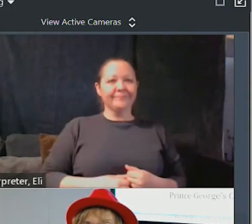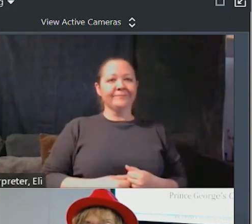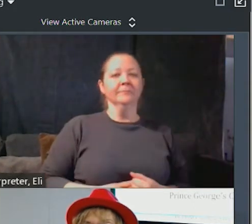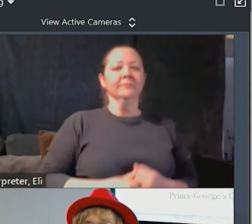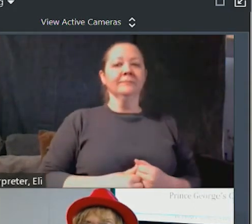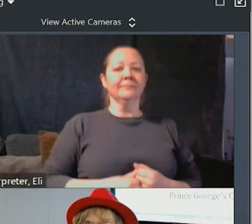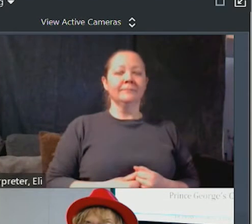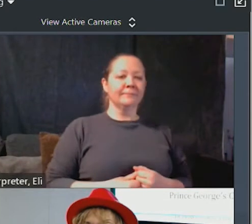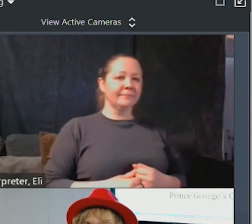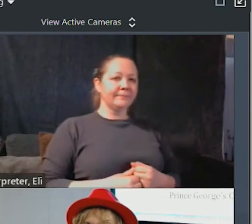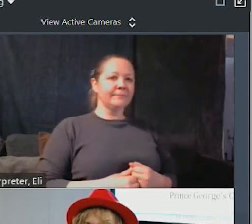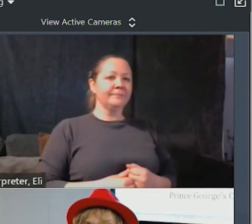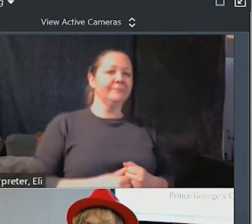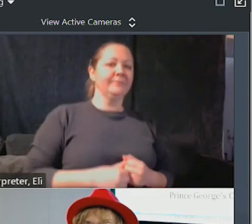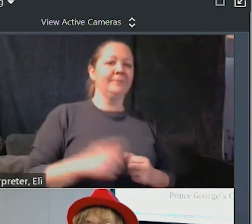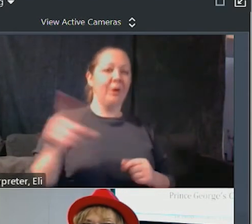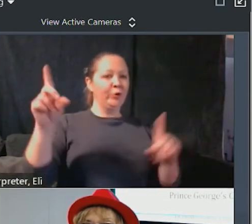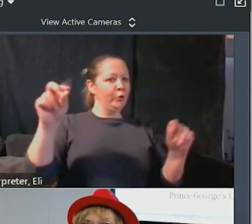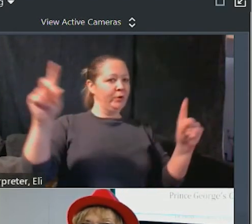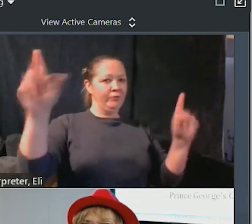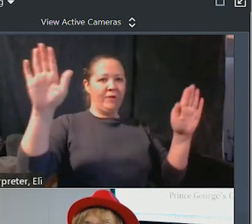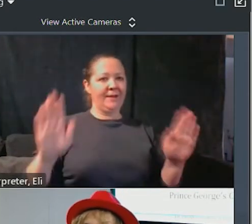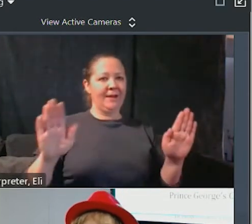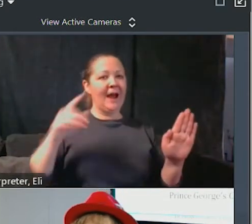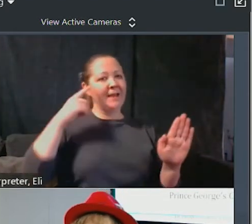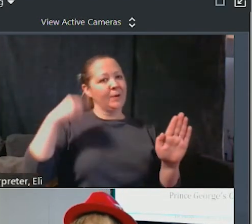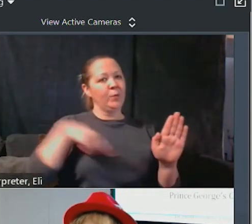I think you're doing great. I think we'll get the signal